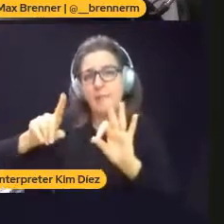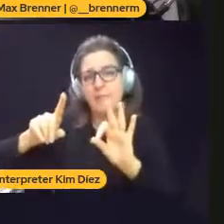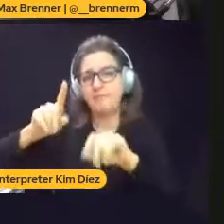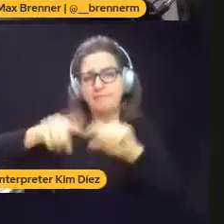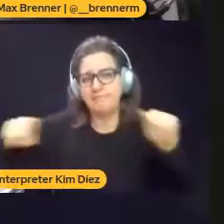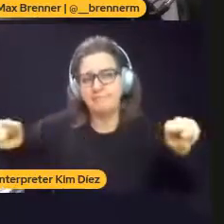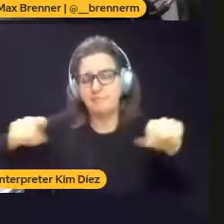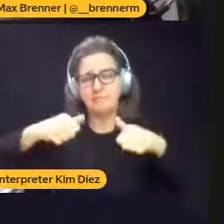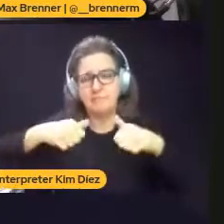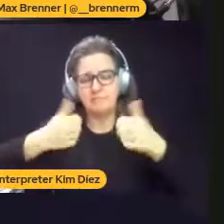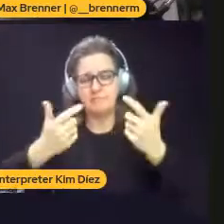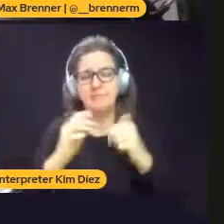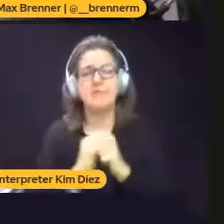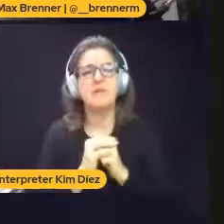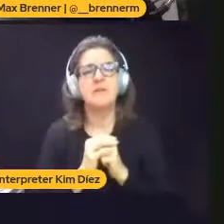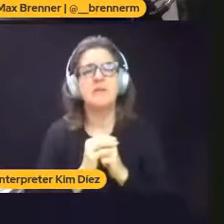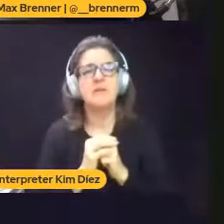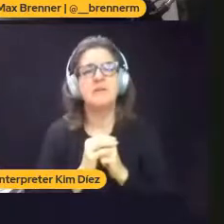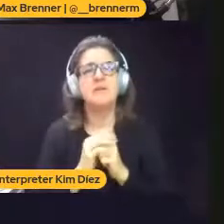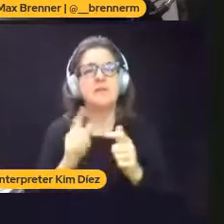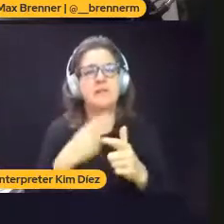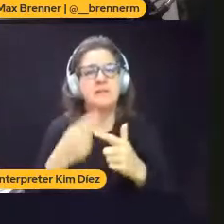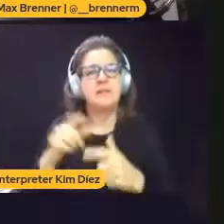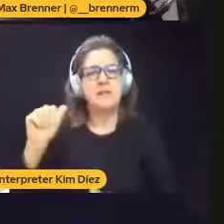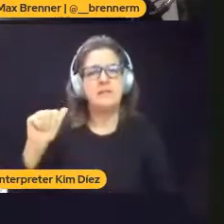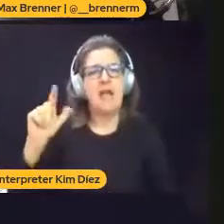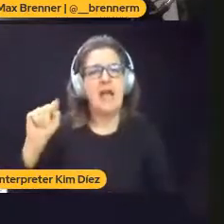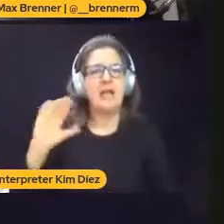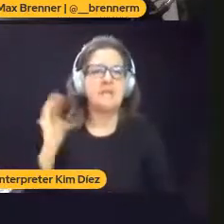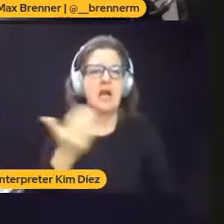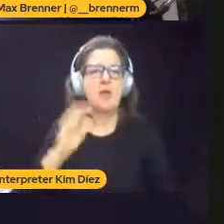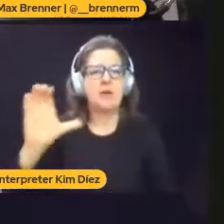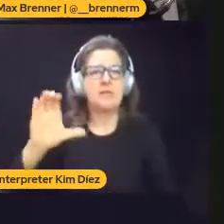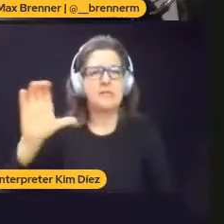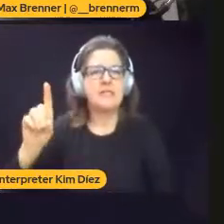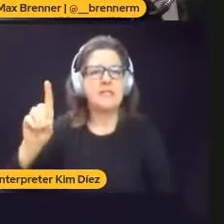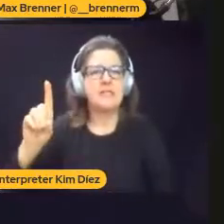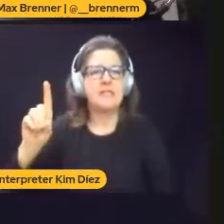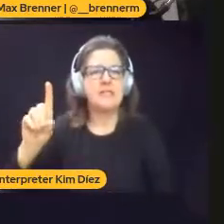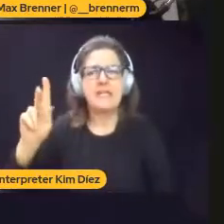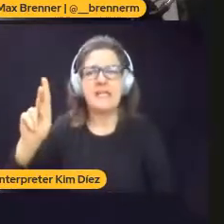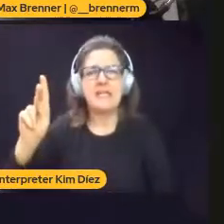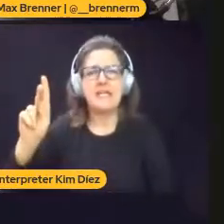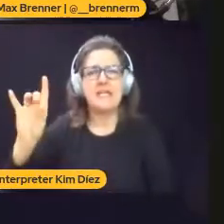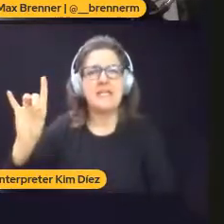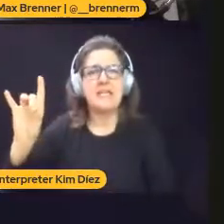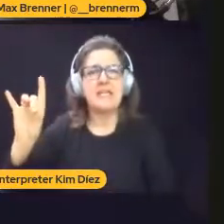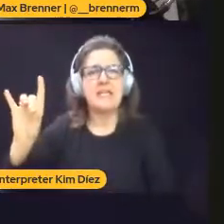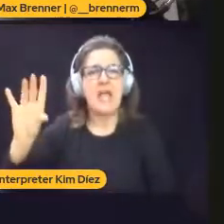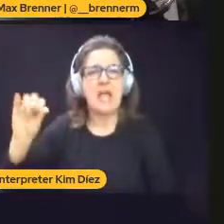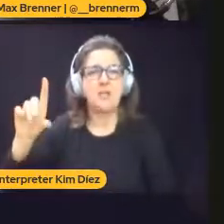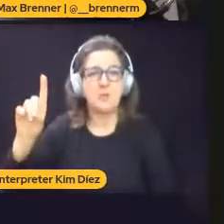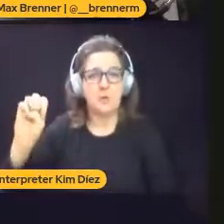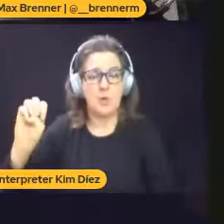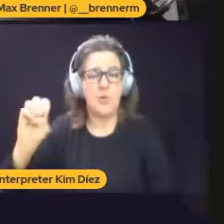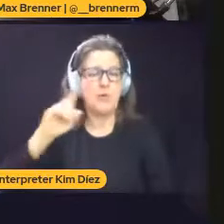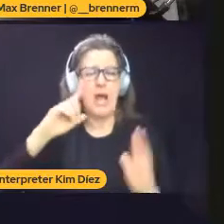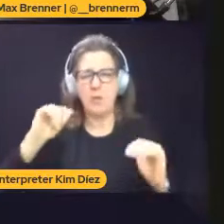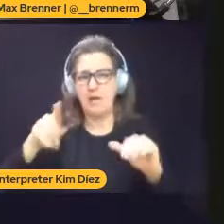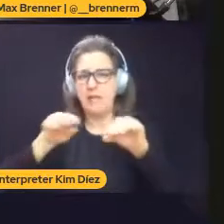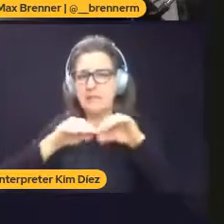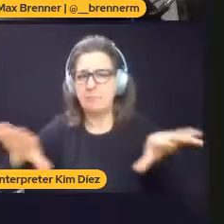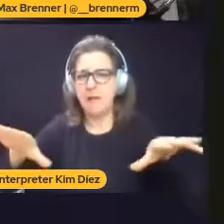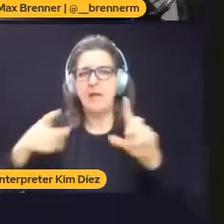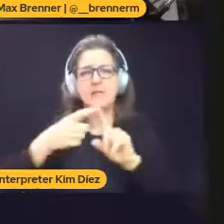Then we add our CDK's code. I will expect here that we add the deployment code from above,